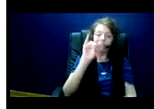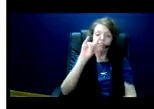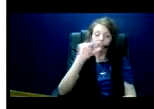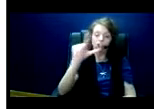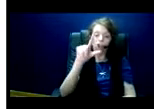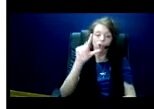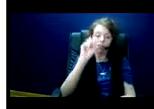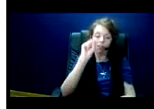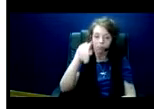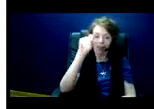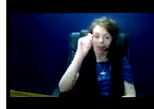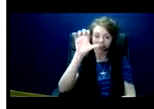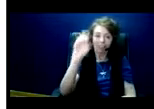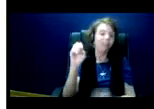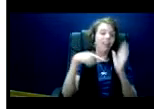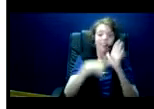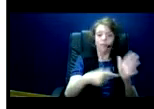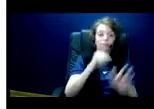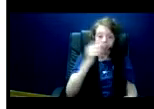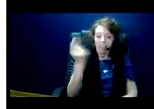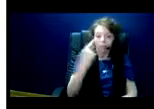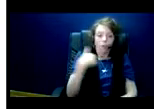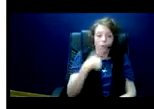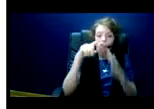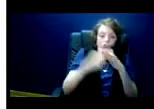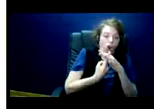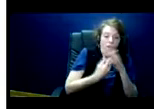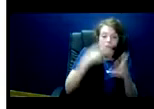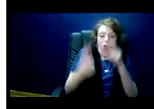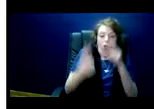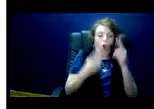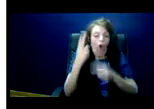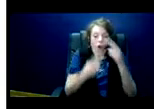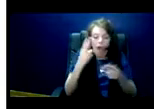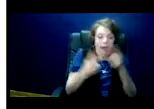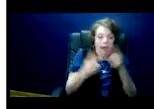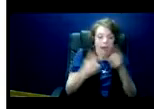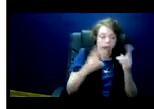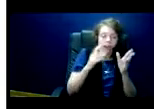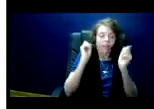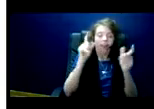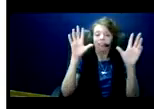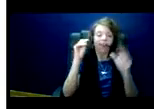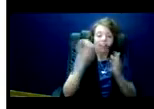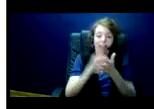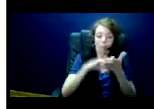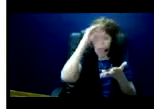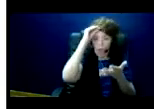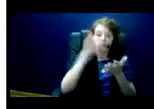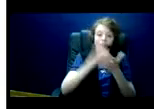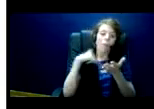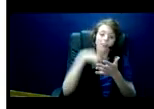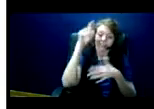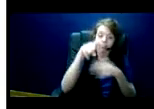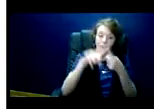I said, this was not something that we started out with, and these were sort of things that we picked up along the way. We learned that we needed to get everyone